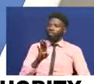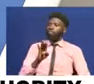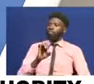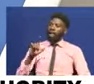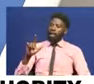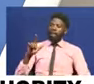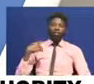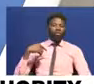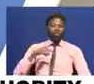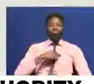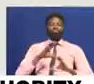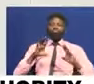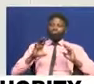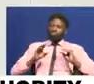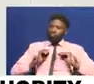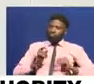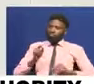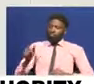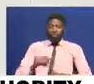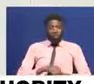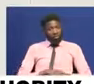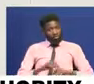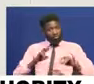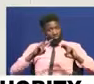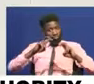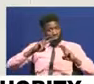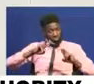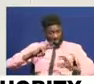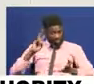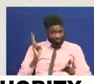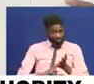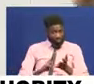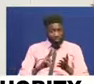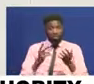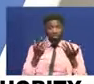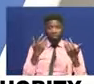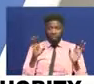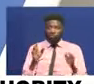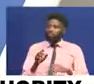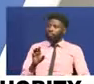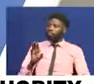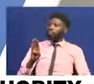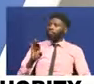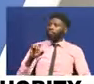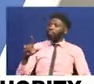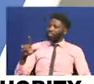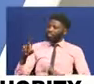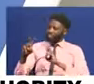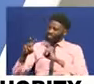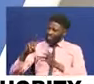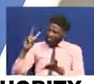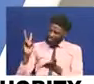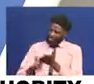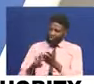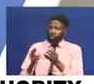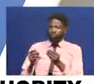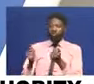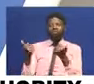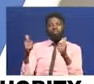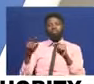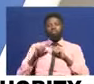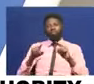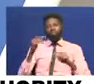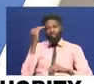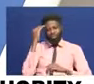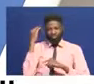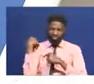Yes. And the verification exercise has been completed? Well, that's what I'm saying. For the bills, has not been completed, but there has been a lot of issues when it comes to